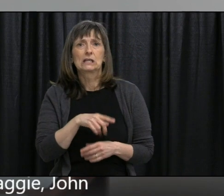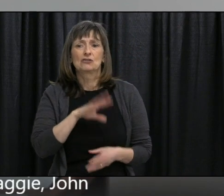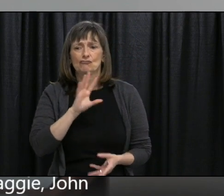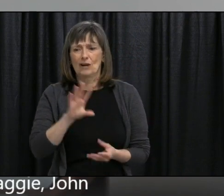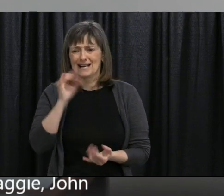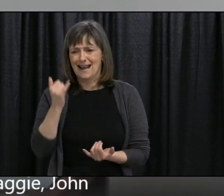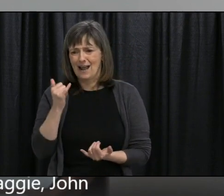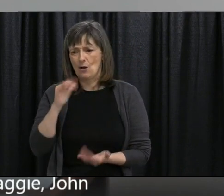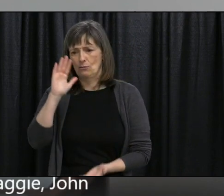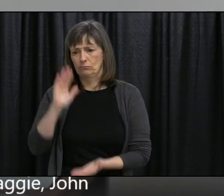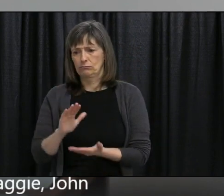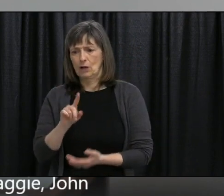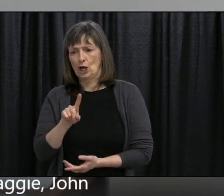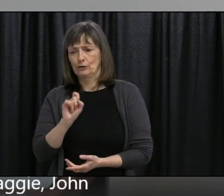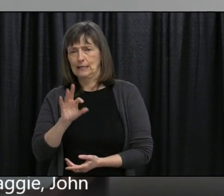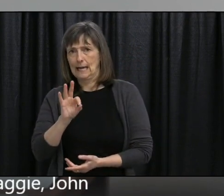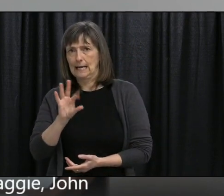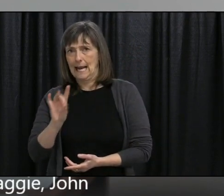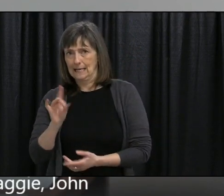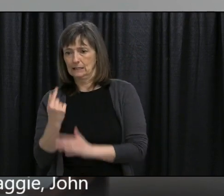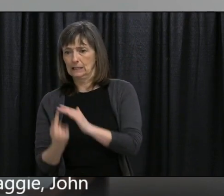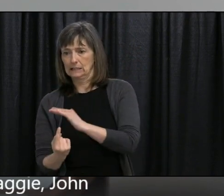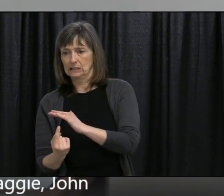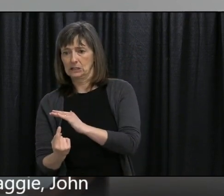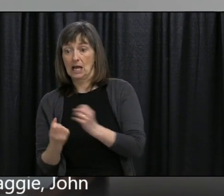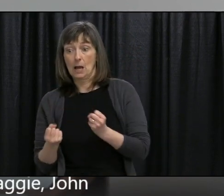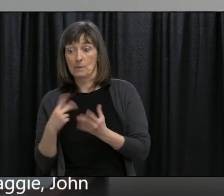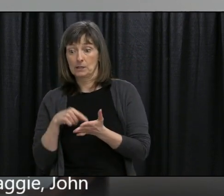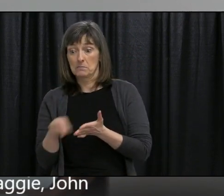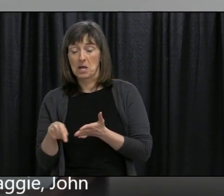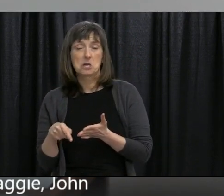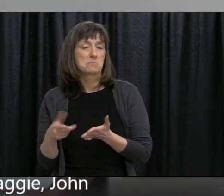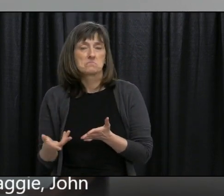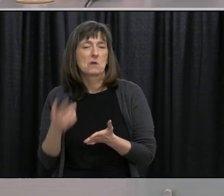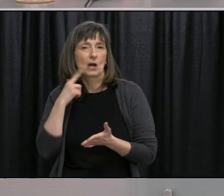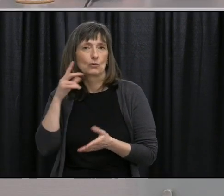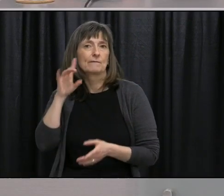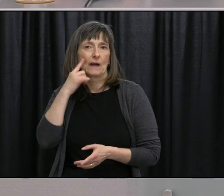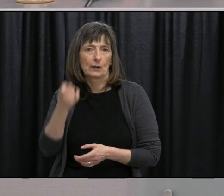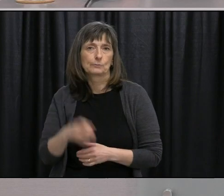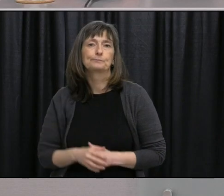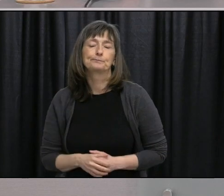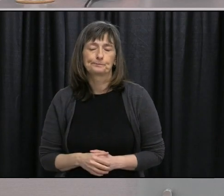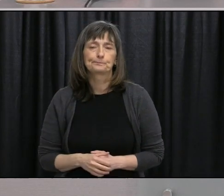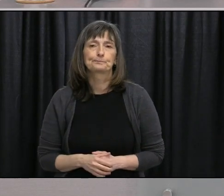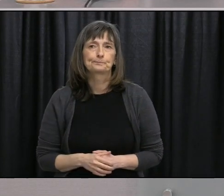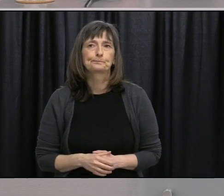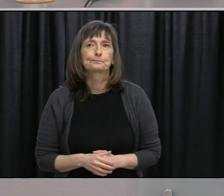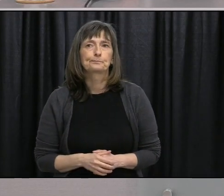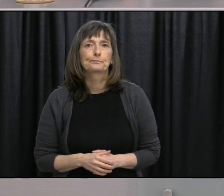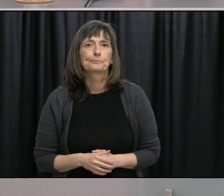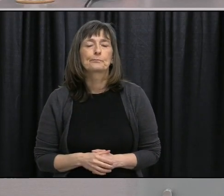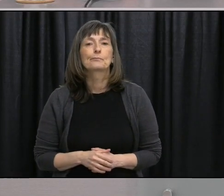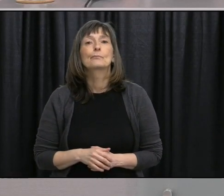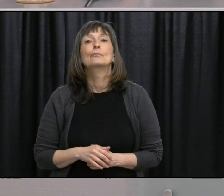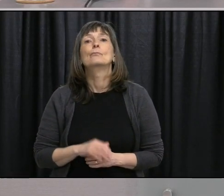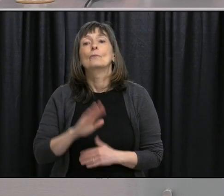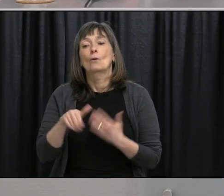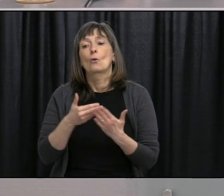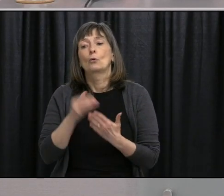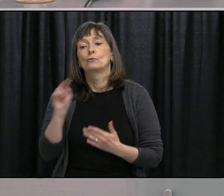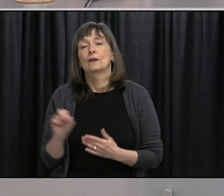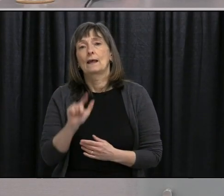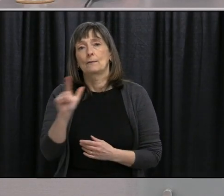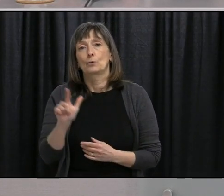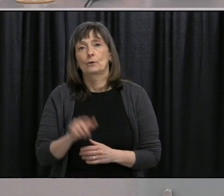that figure for you. I don't have it to hand. Okay, no sweat. Thanks. Next, we'll hear from Elizabeth Whitten of All Newfoundland Labrador.